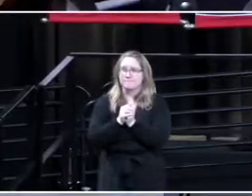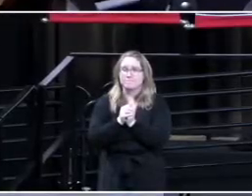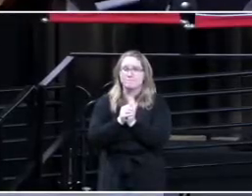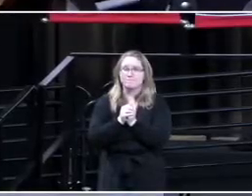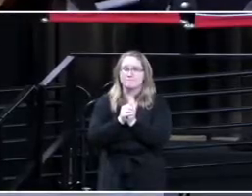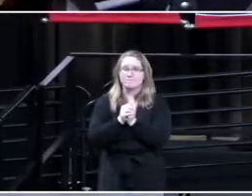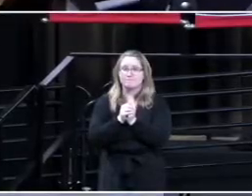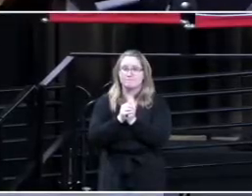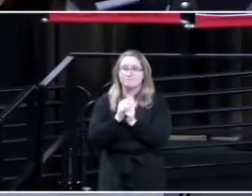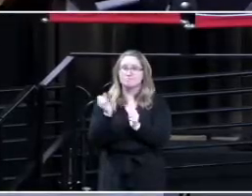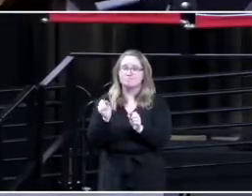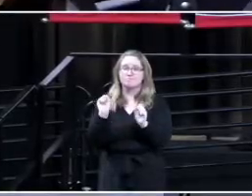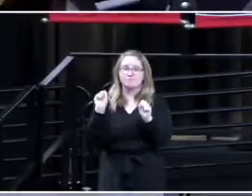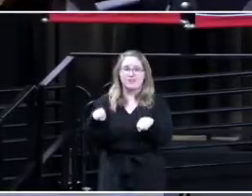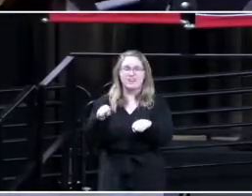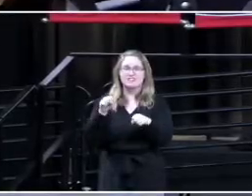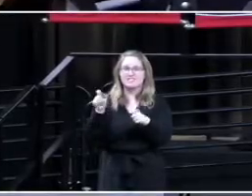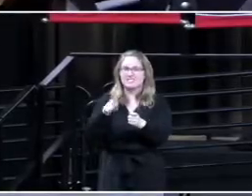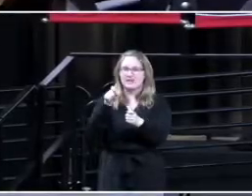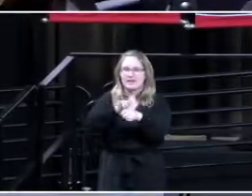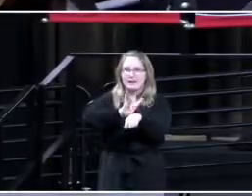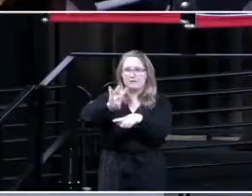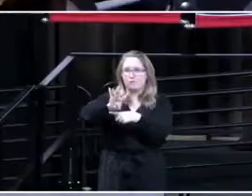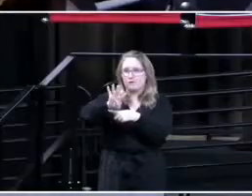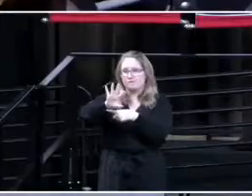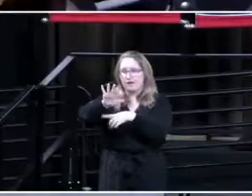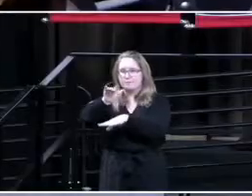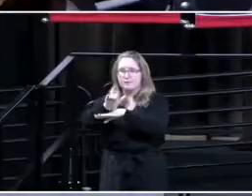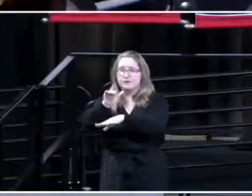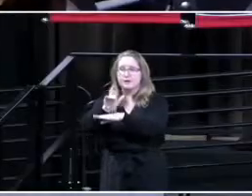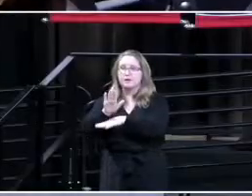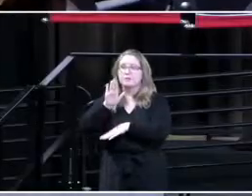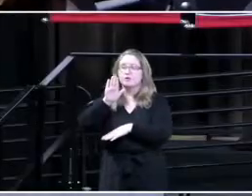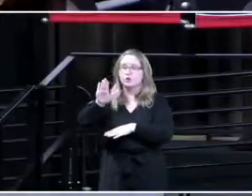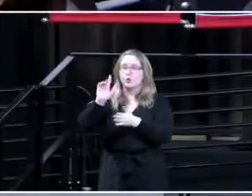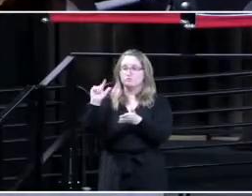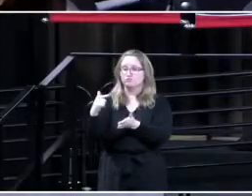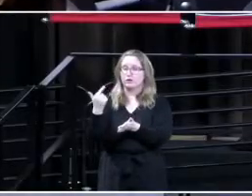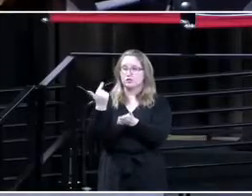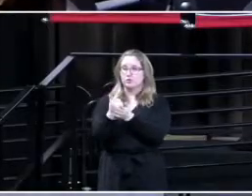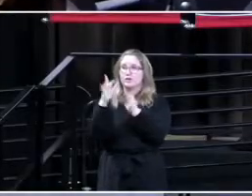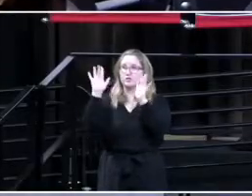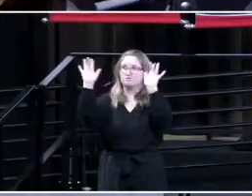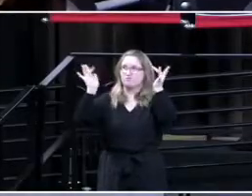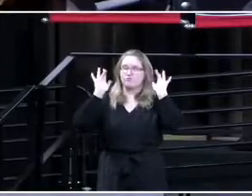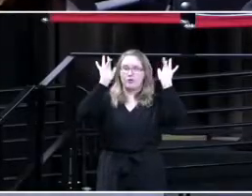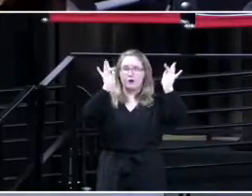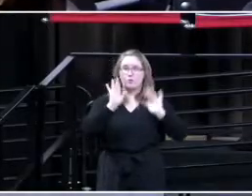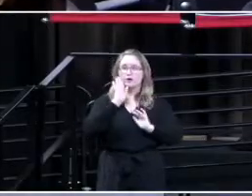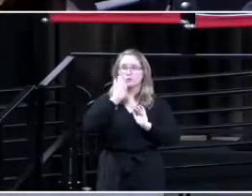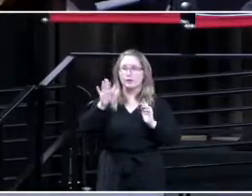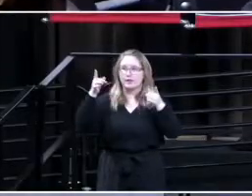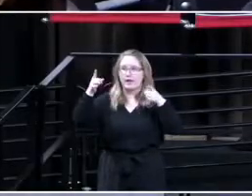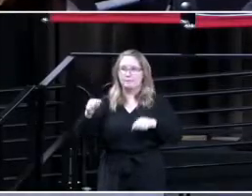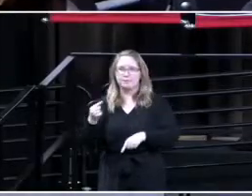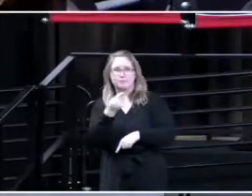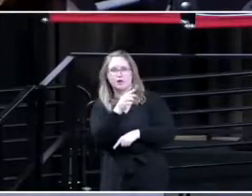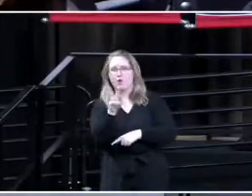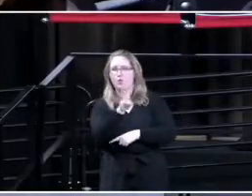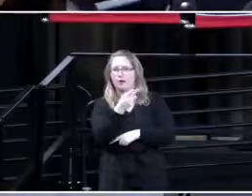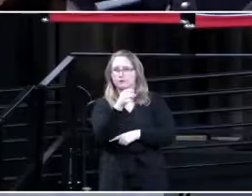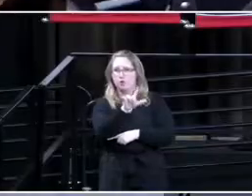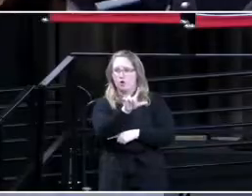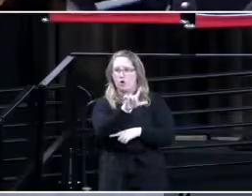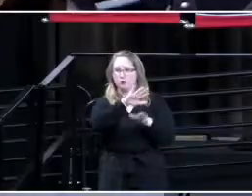That's right, at exactly 8:45 p.m., your commencement fireworks show will begin above the historic West Hall